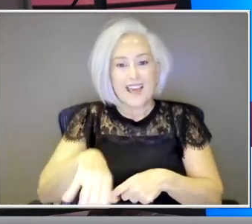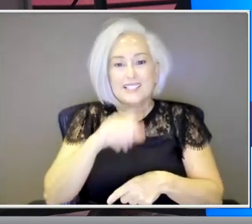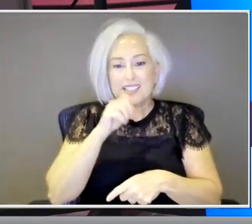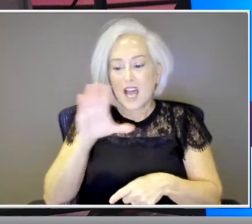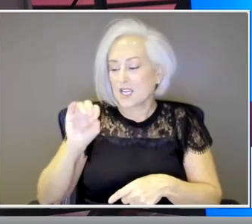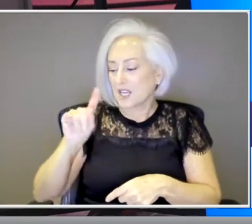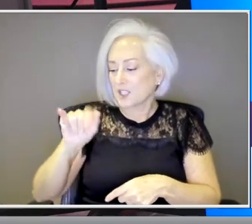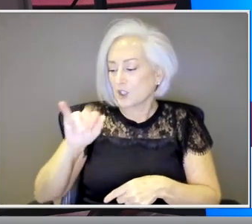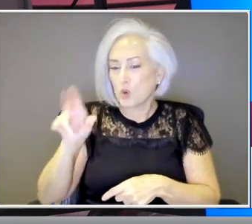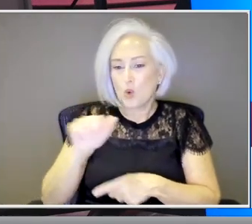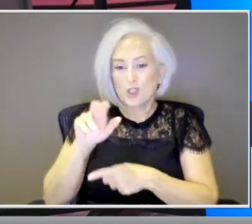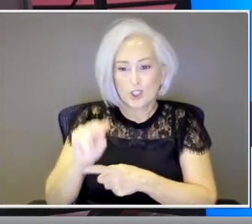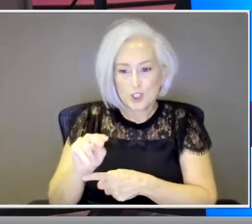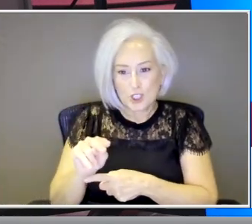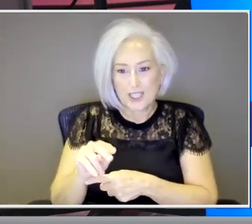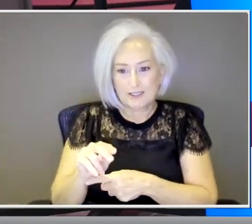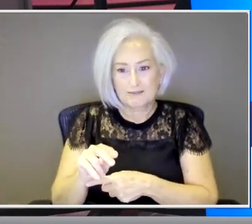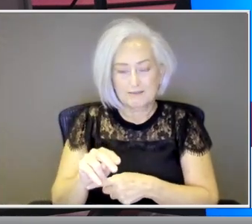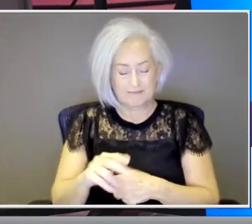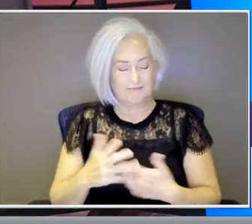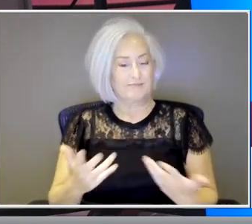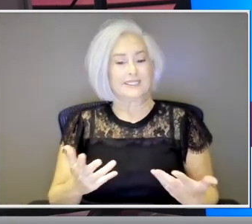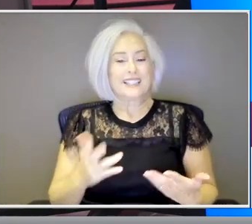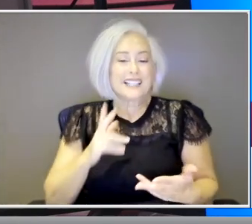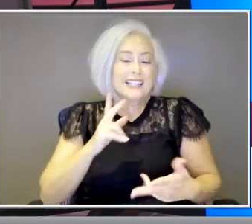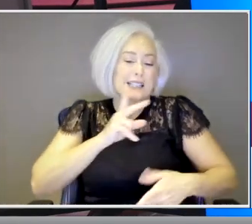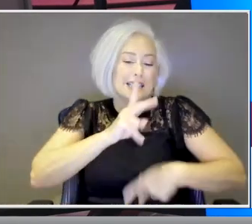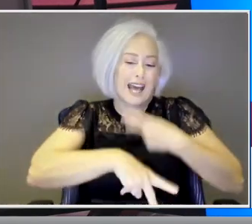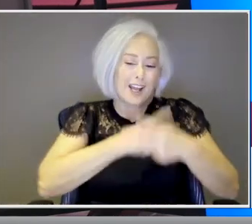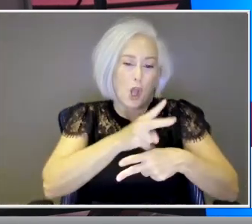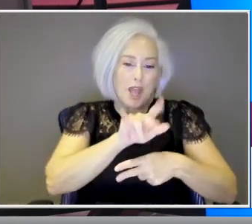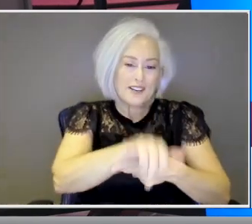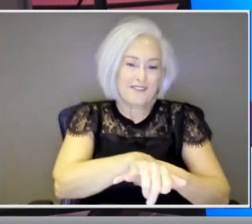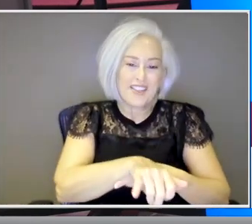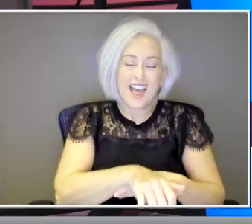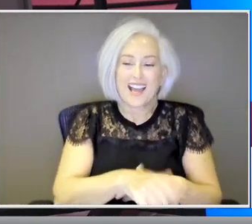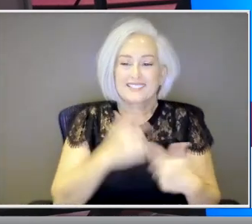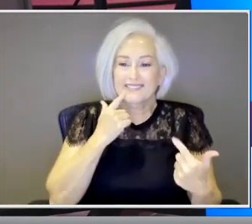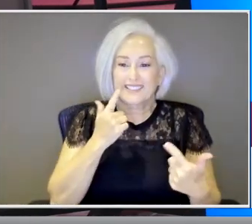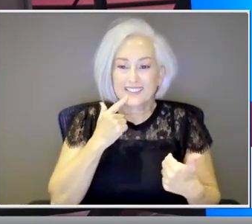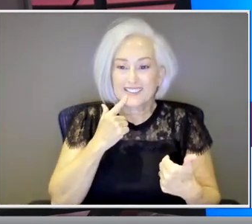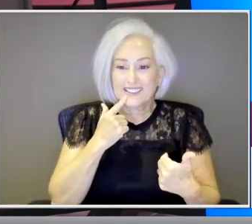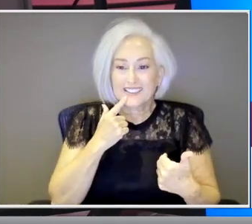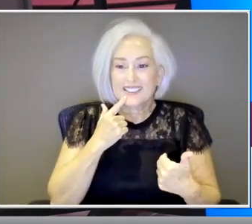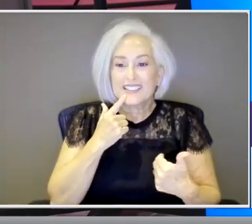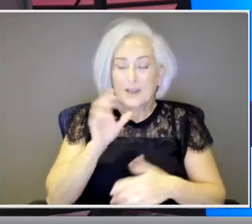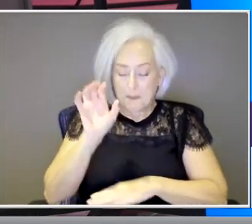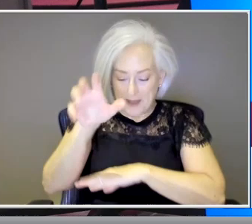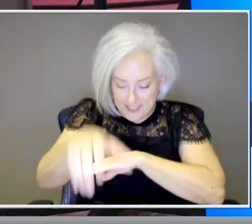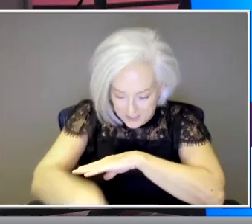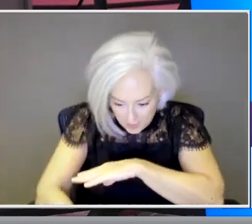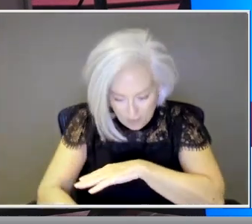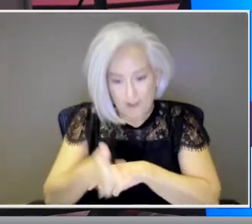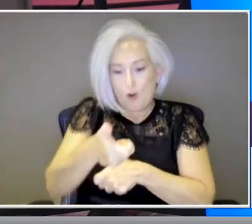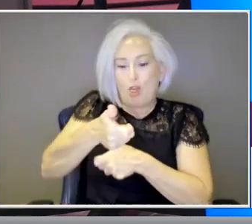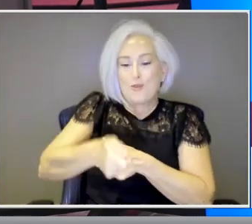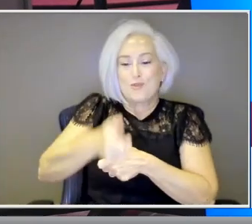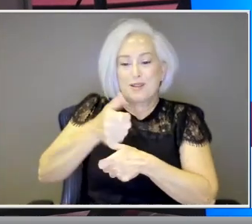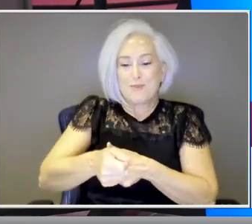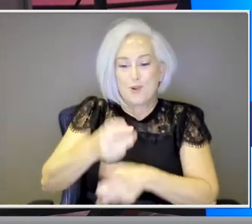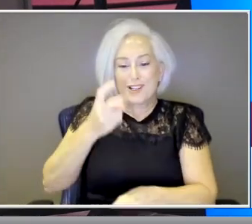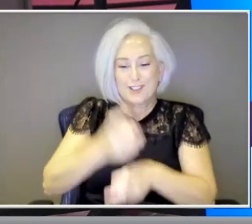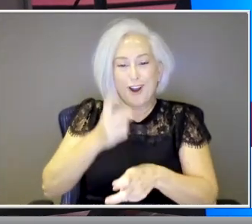this and contortion. It's a form of contortion. Bending over for the remote is a form of contortion for a lot of people. Off the